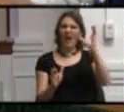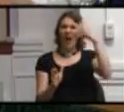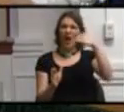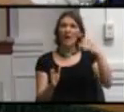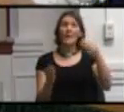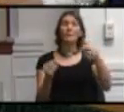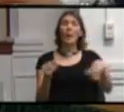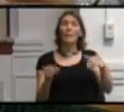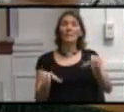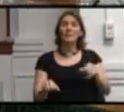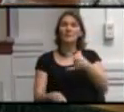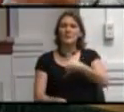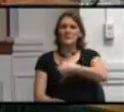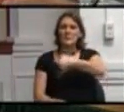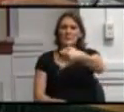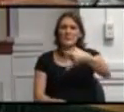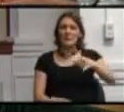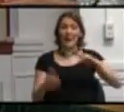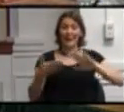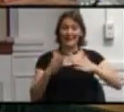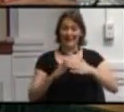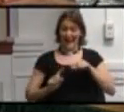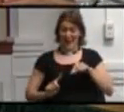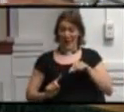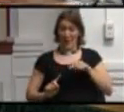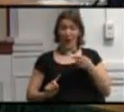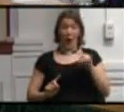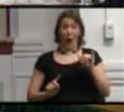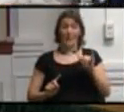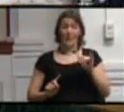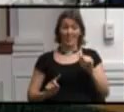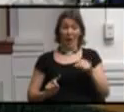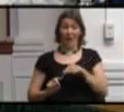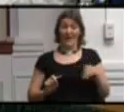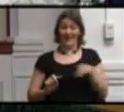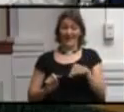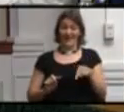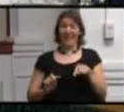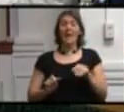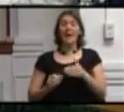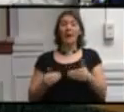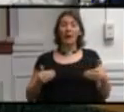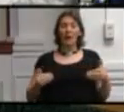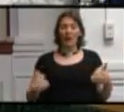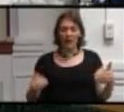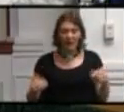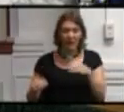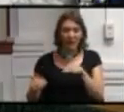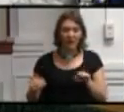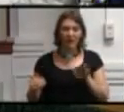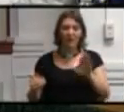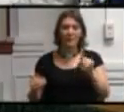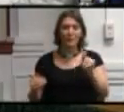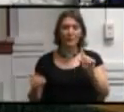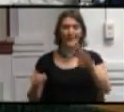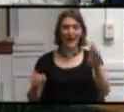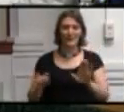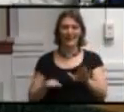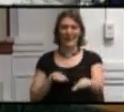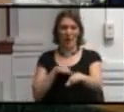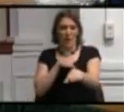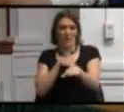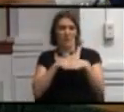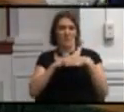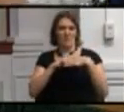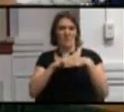property line in between the town's Harmony lot and the edge of the, what was the Brooks House